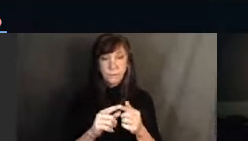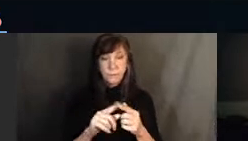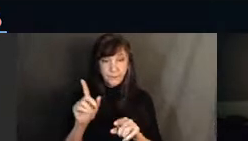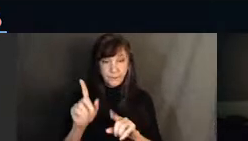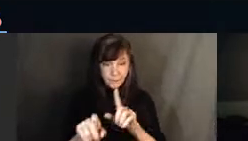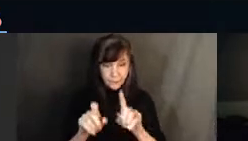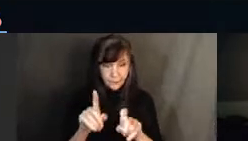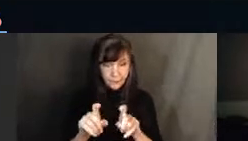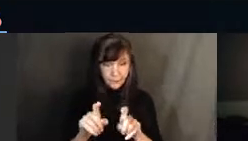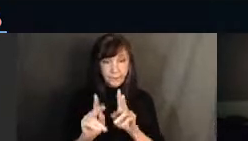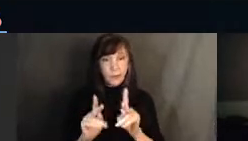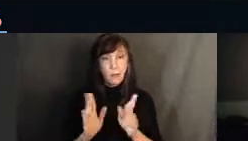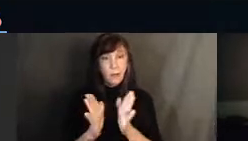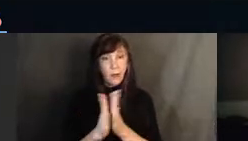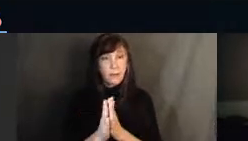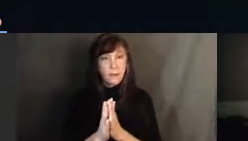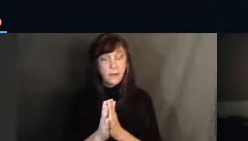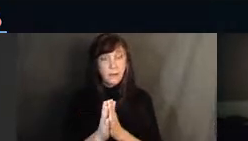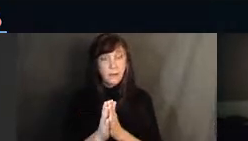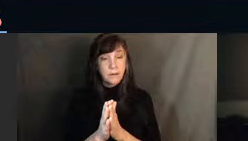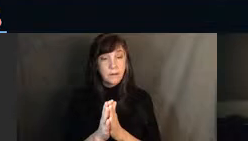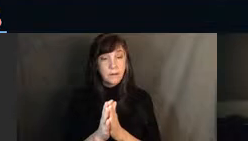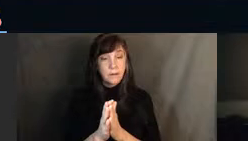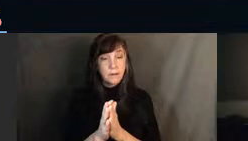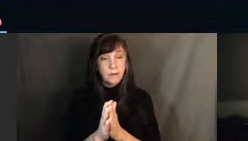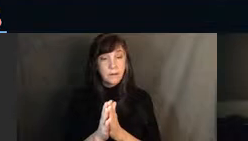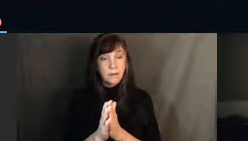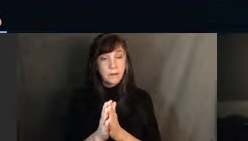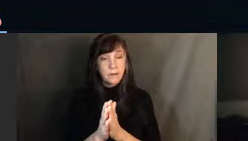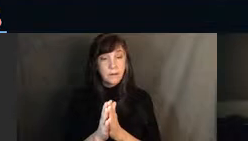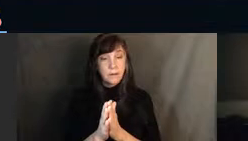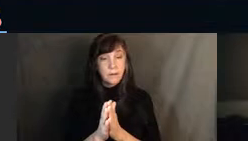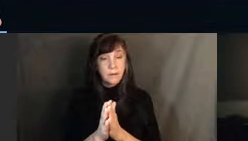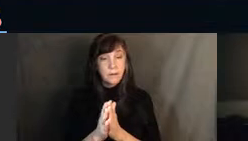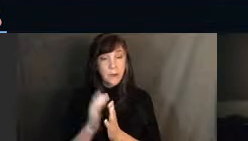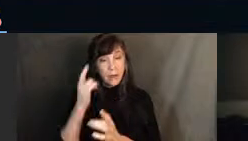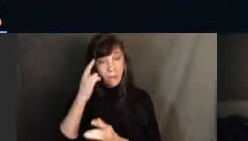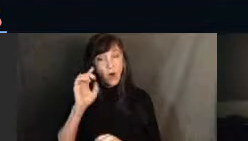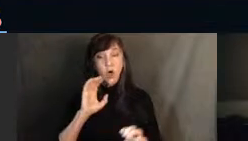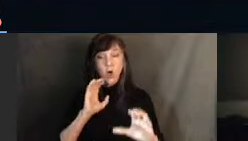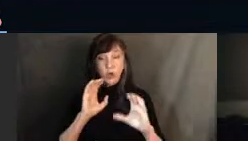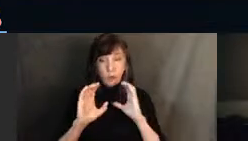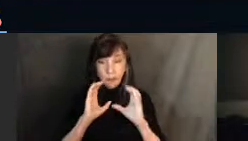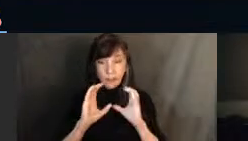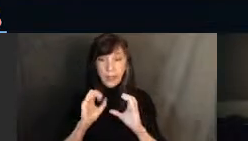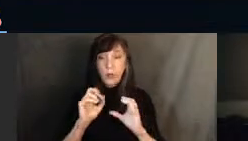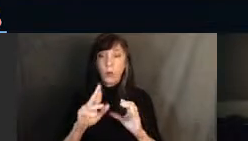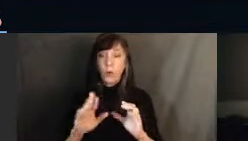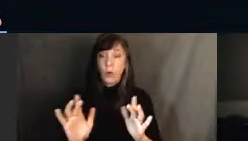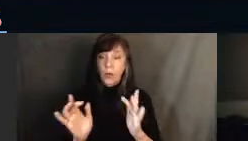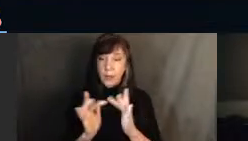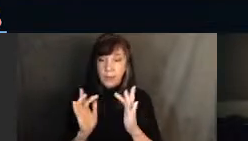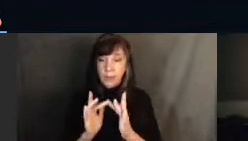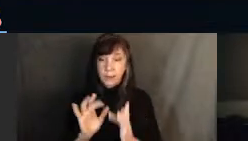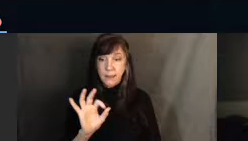are asking is, so in terms of communicating or contacting 911